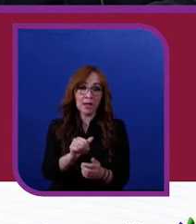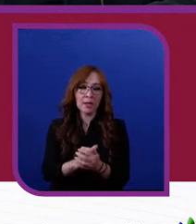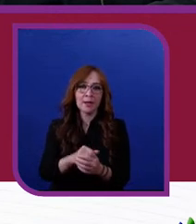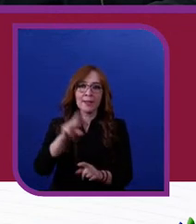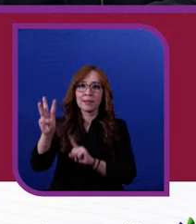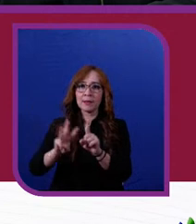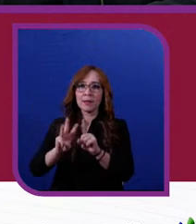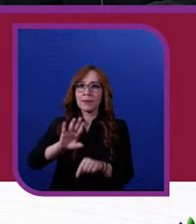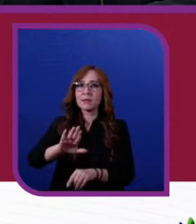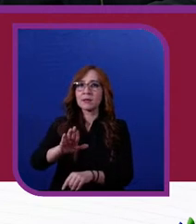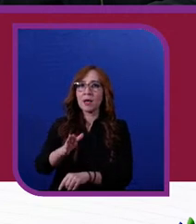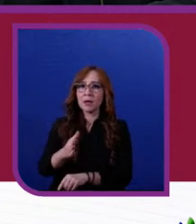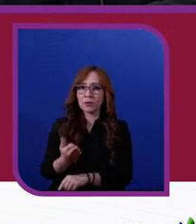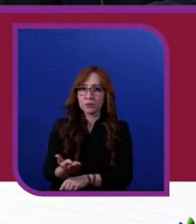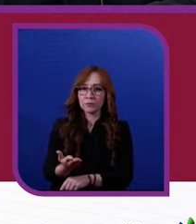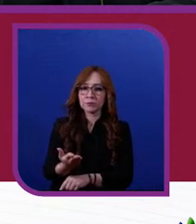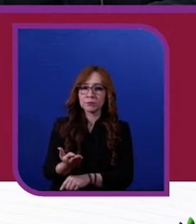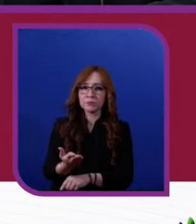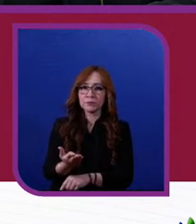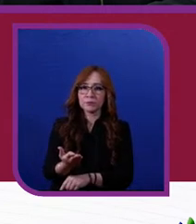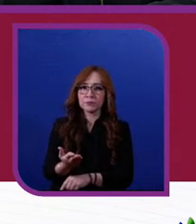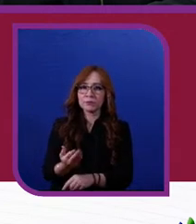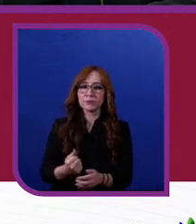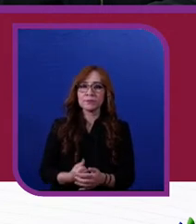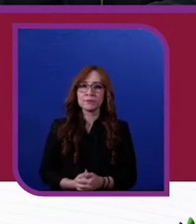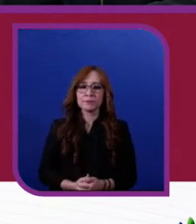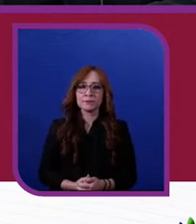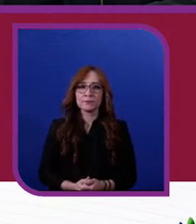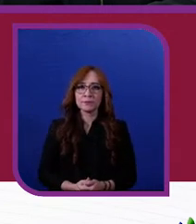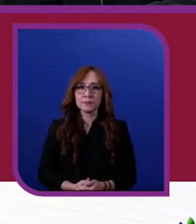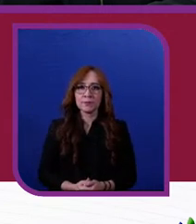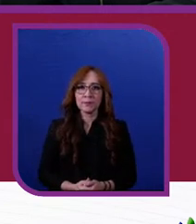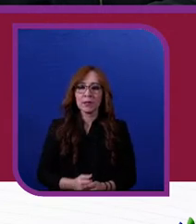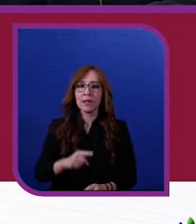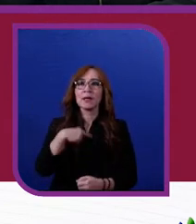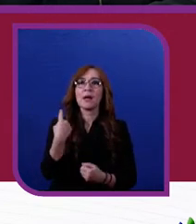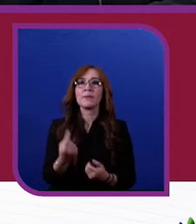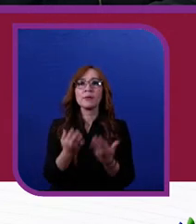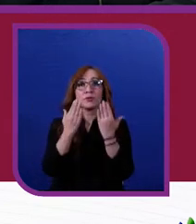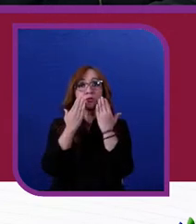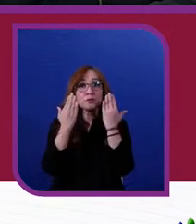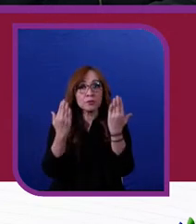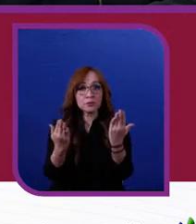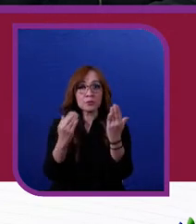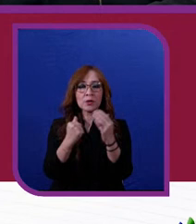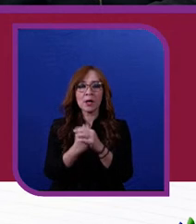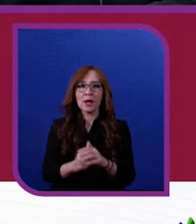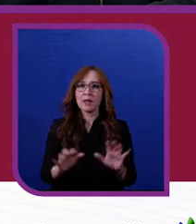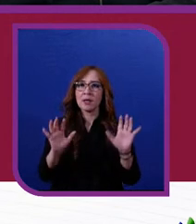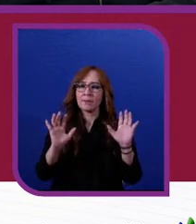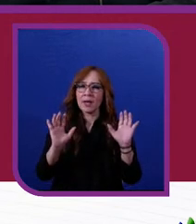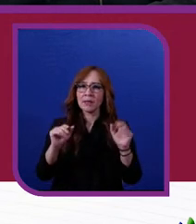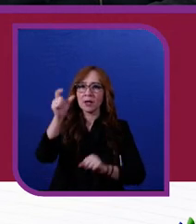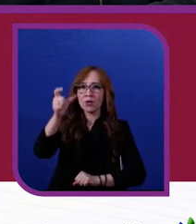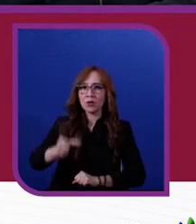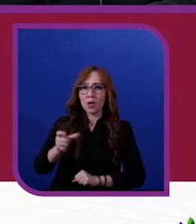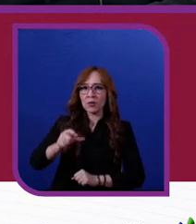and Alhamdulillah we got more and more a green investor coming